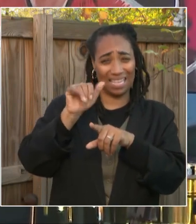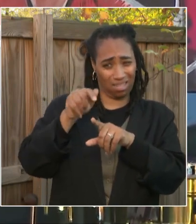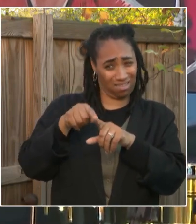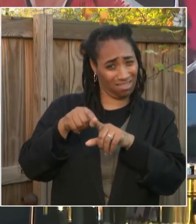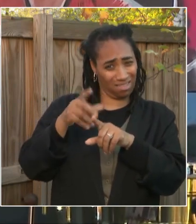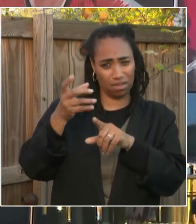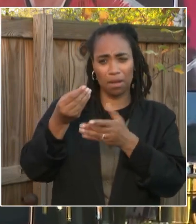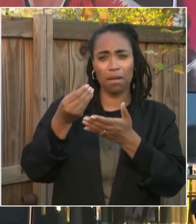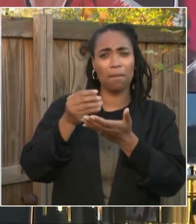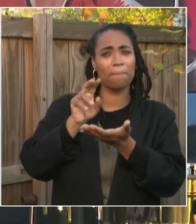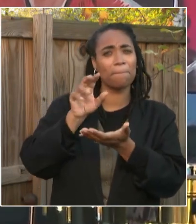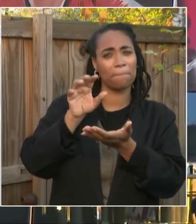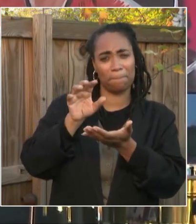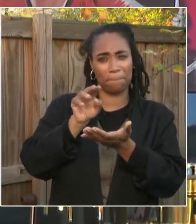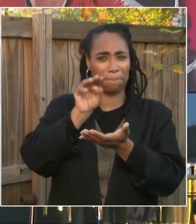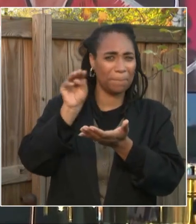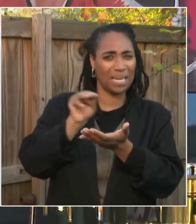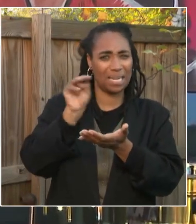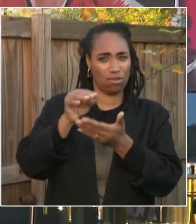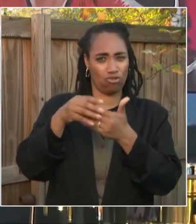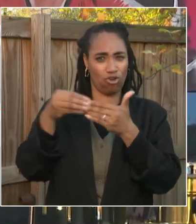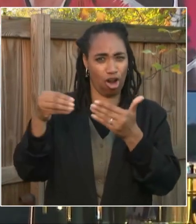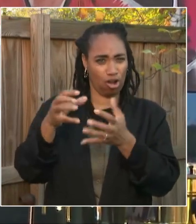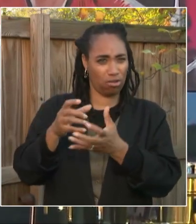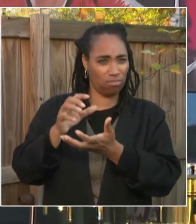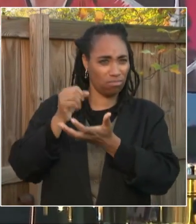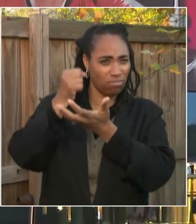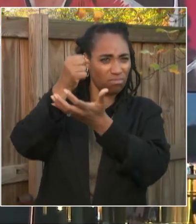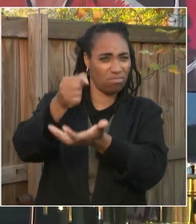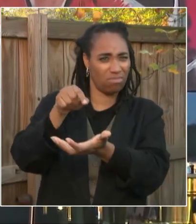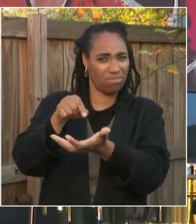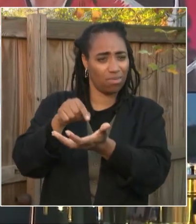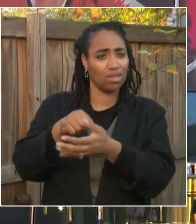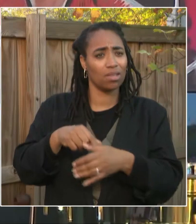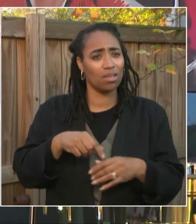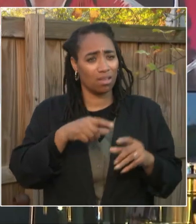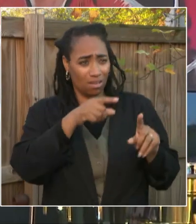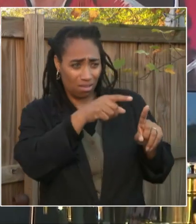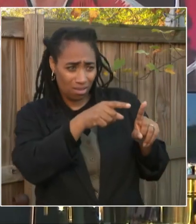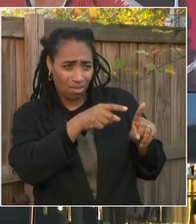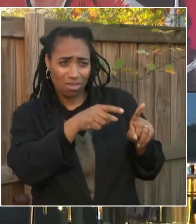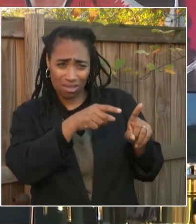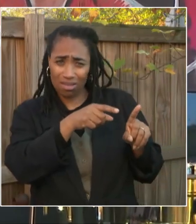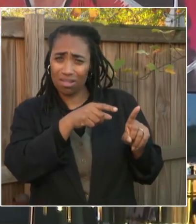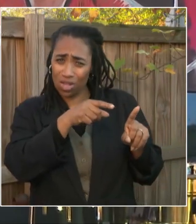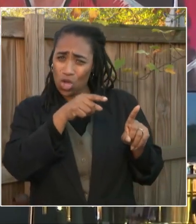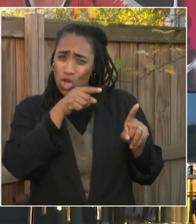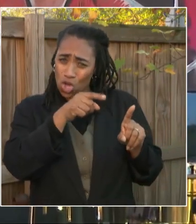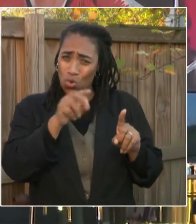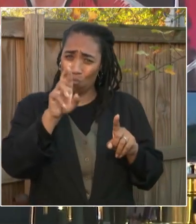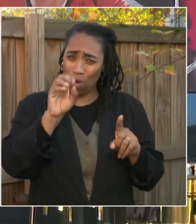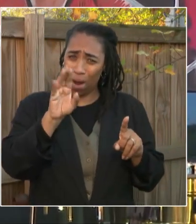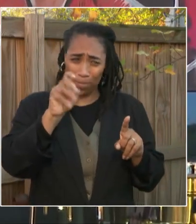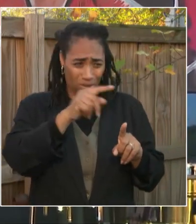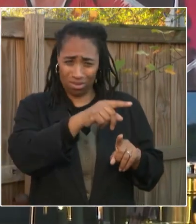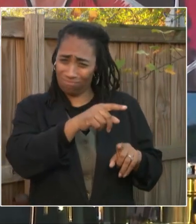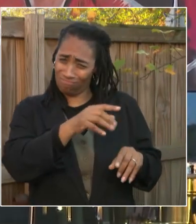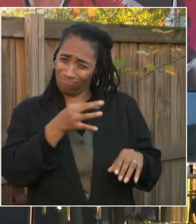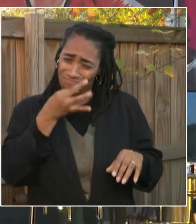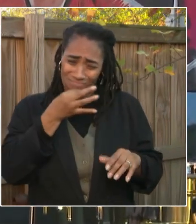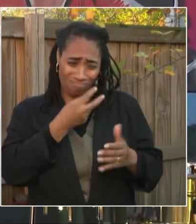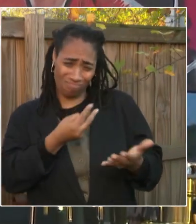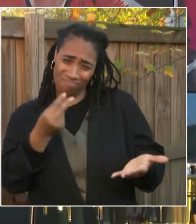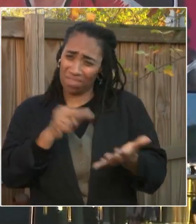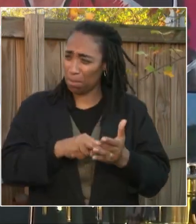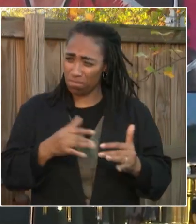Check It, when you had the balls to step up and do what you did, that was monumental as well. So this is the one time I tell people all the